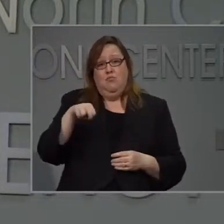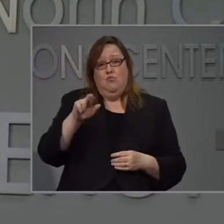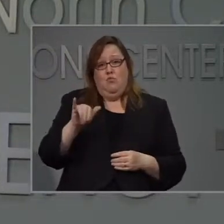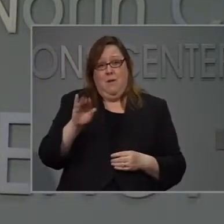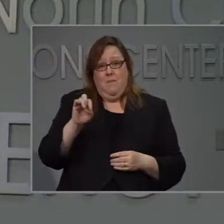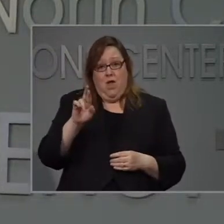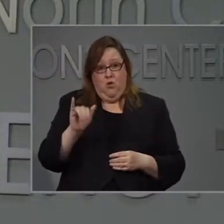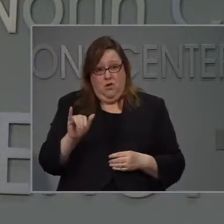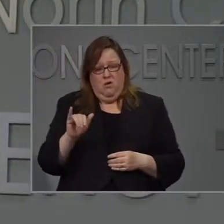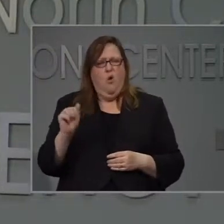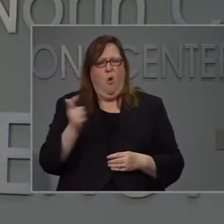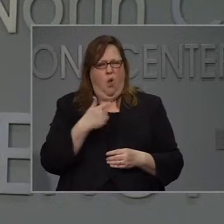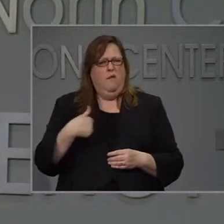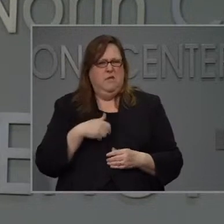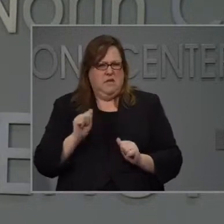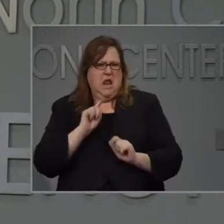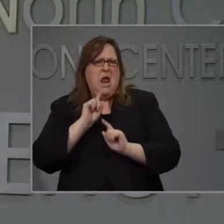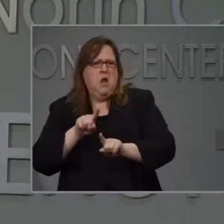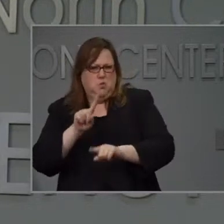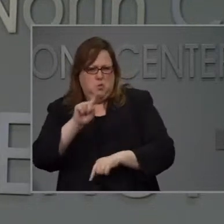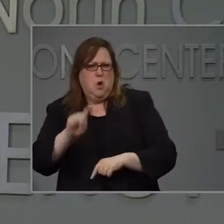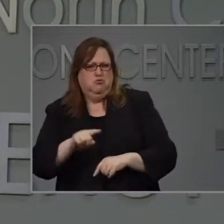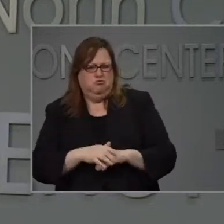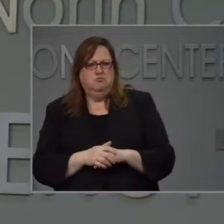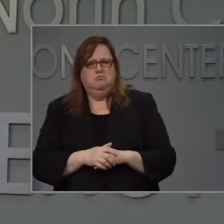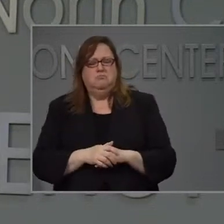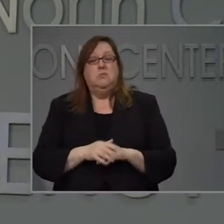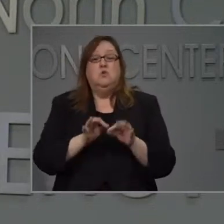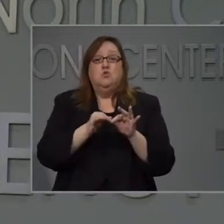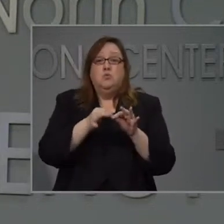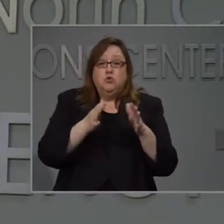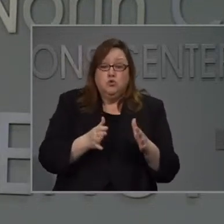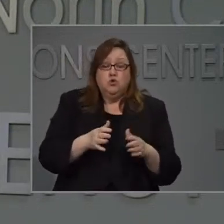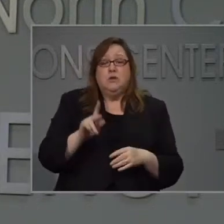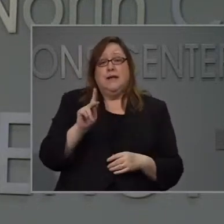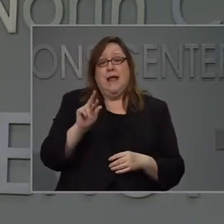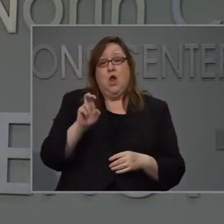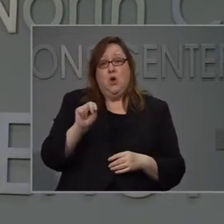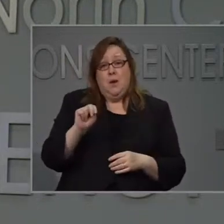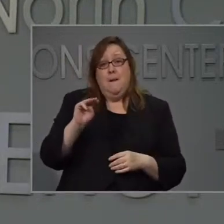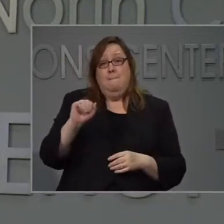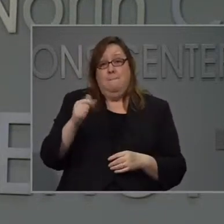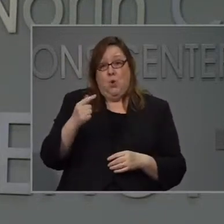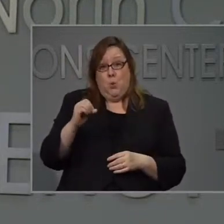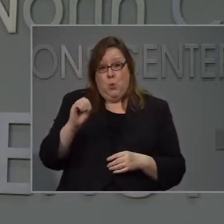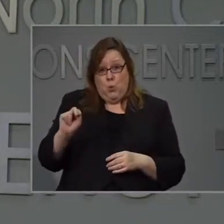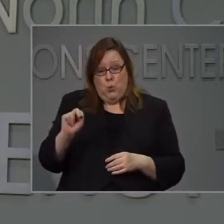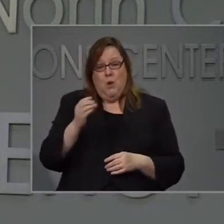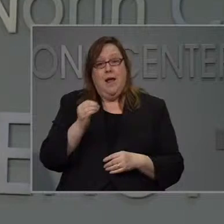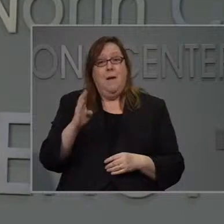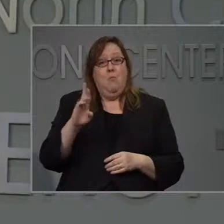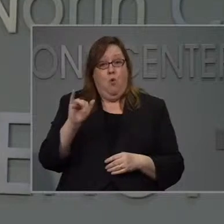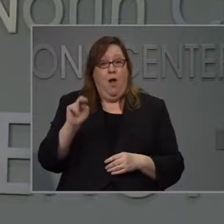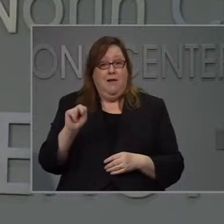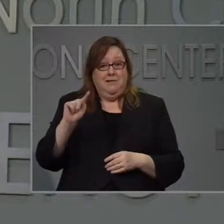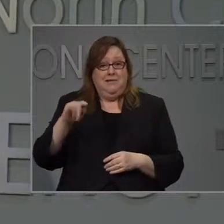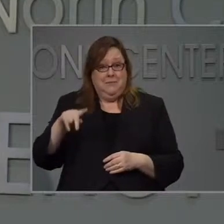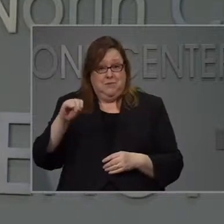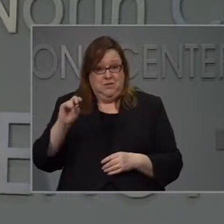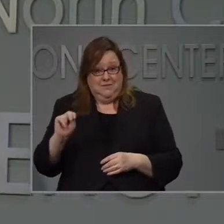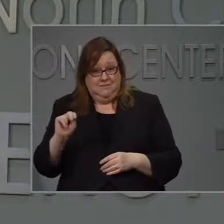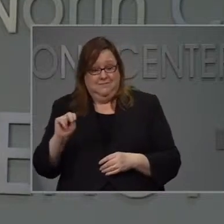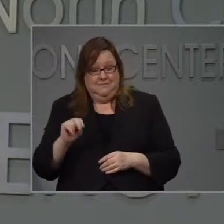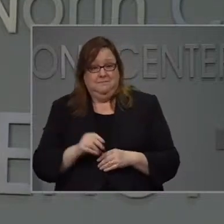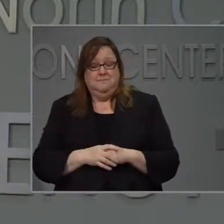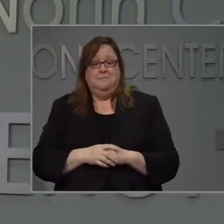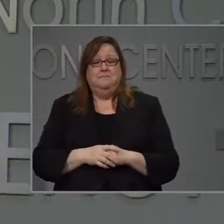for questions. We have Karen Magoon and Brian, who are our sign language interpreters, and Brian